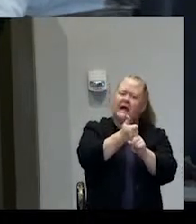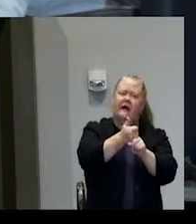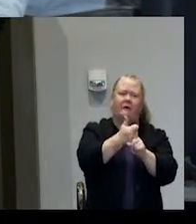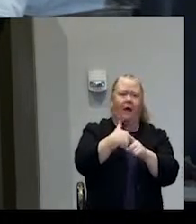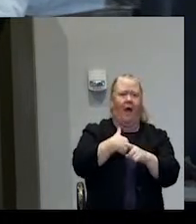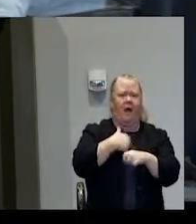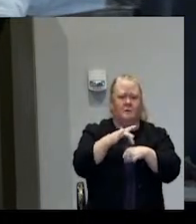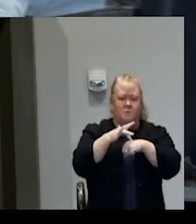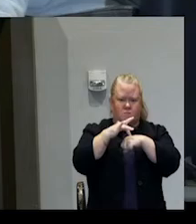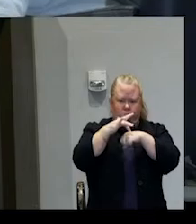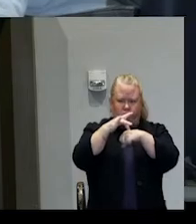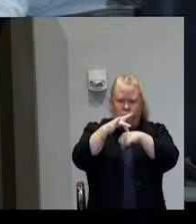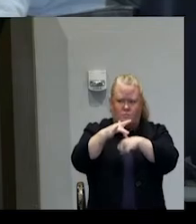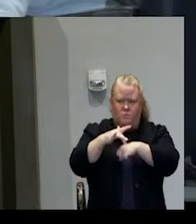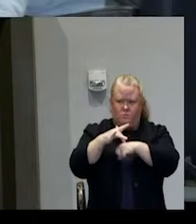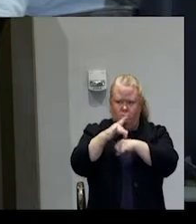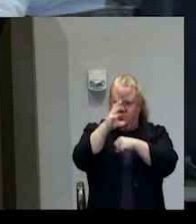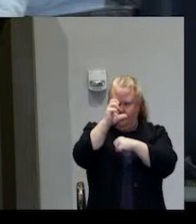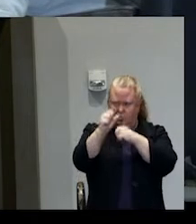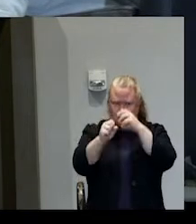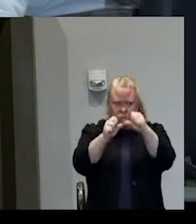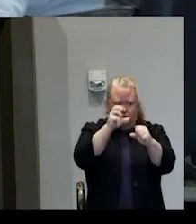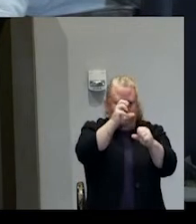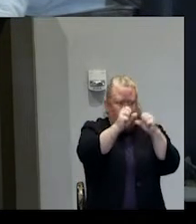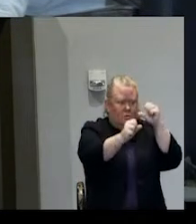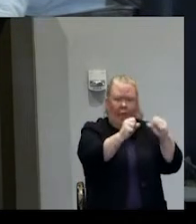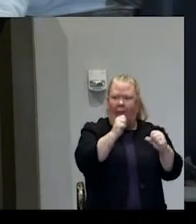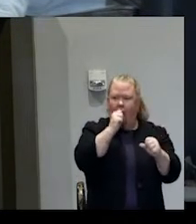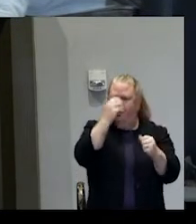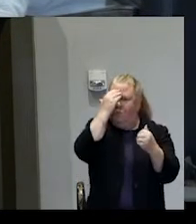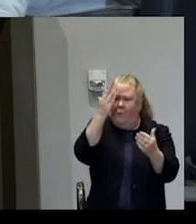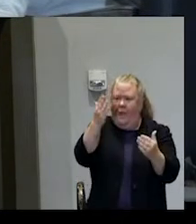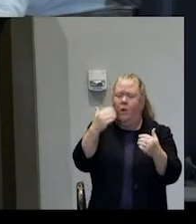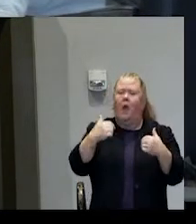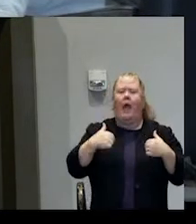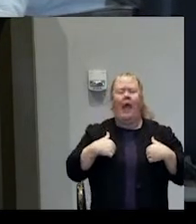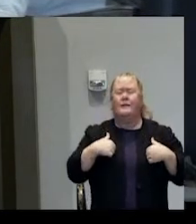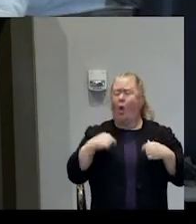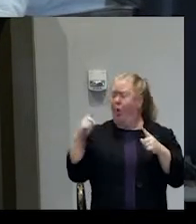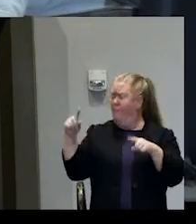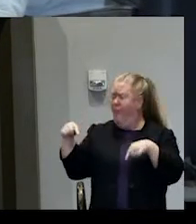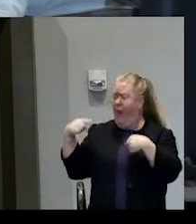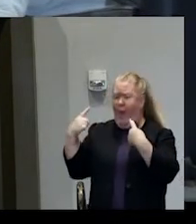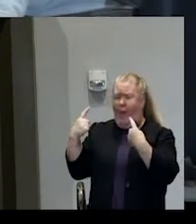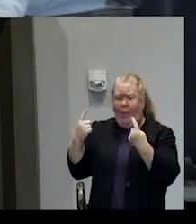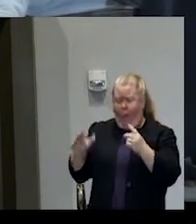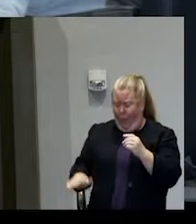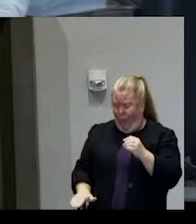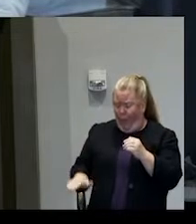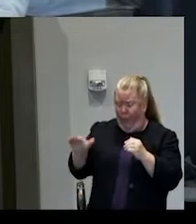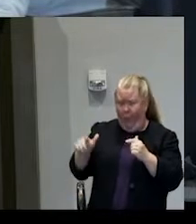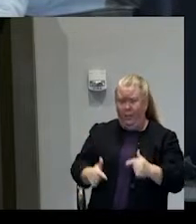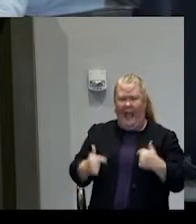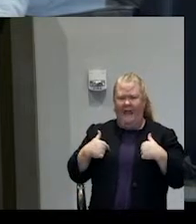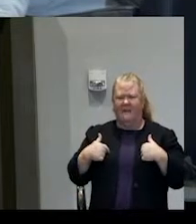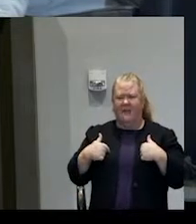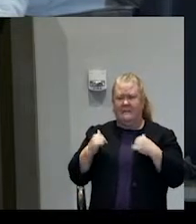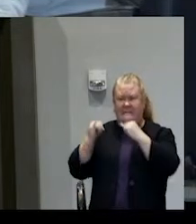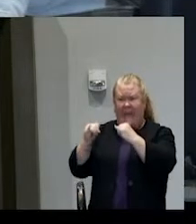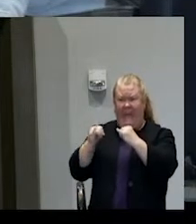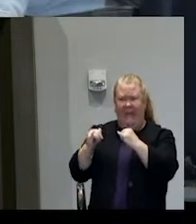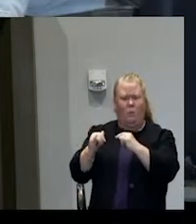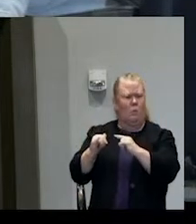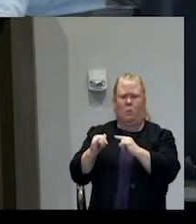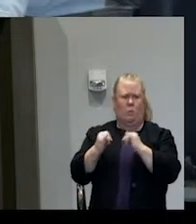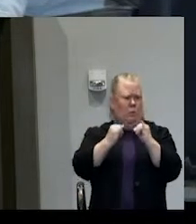obsessed, because I wasn't aware that I knew all my entire life something was off, I was different. I was